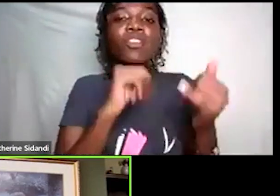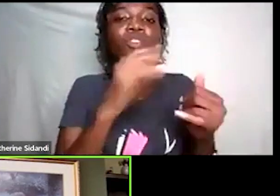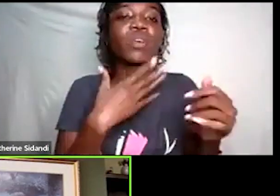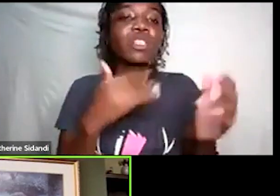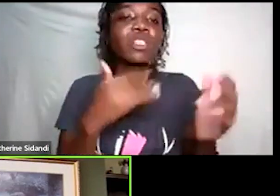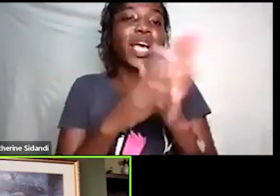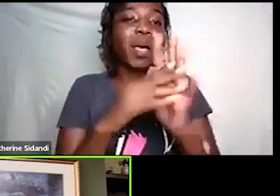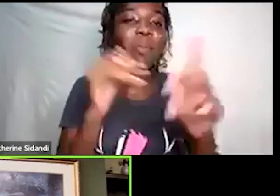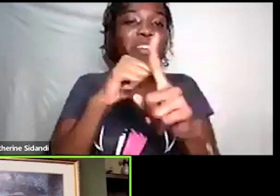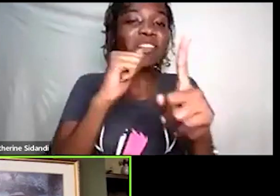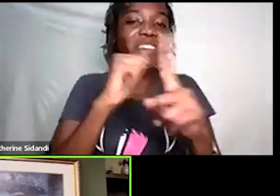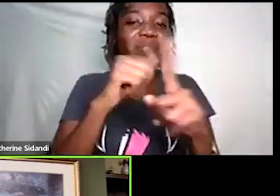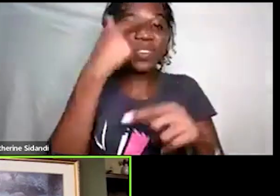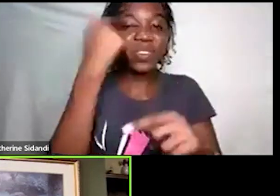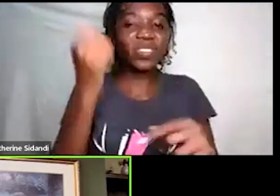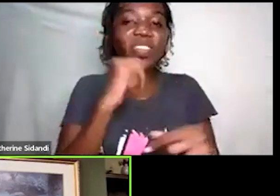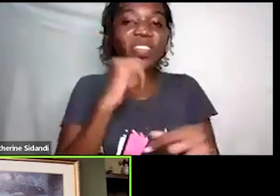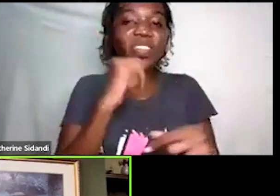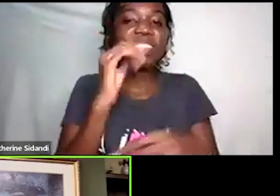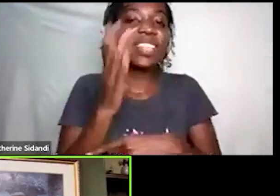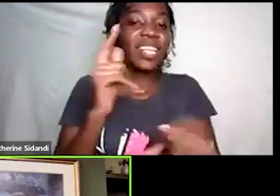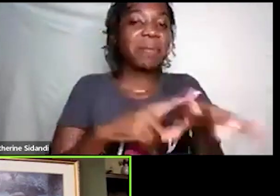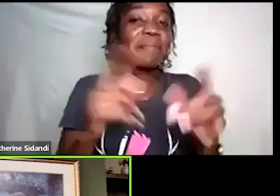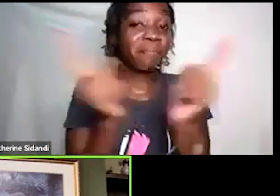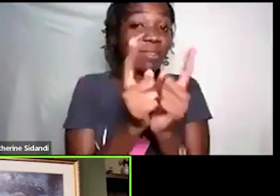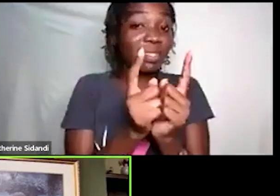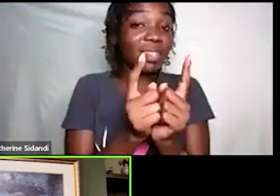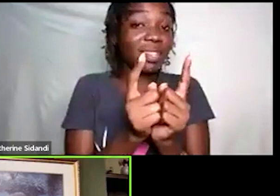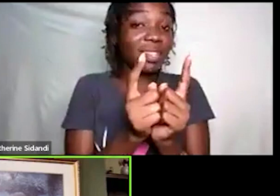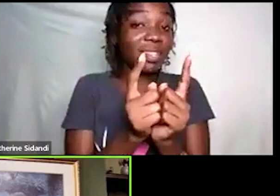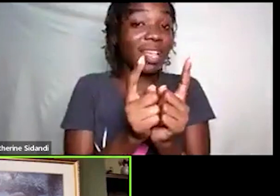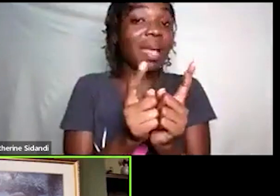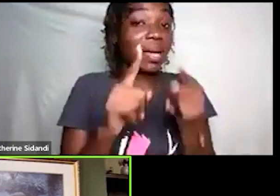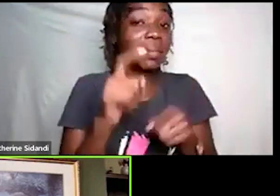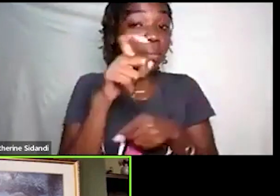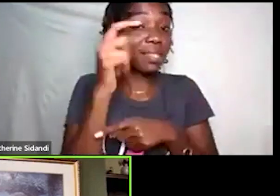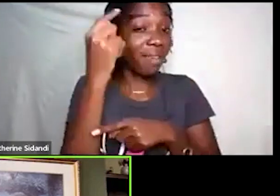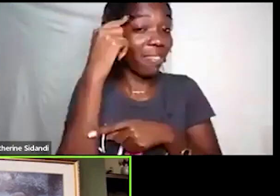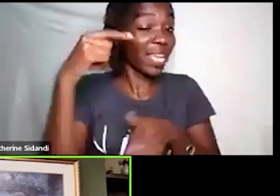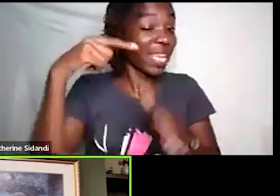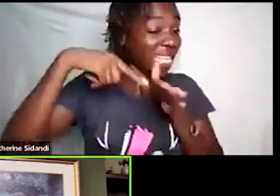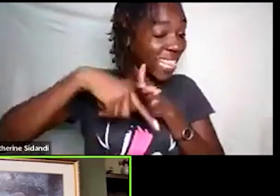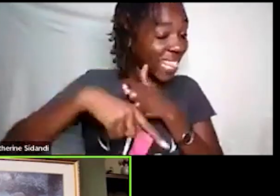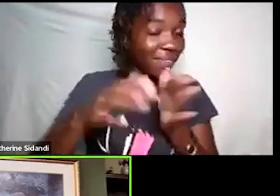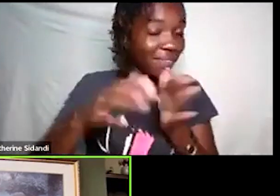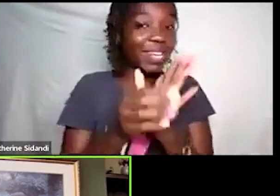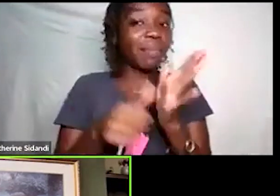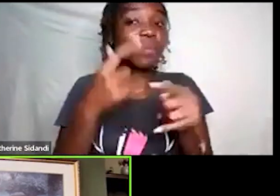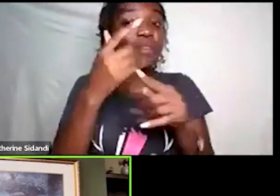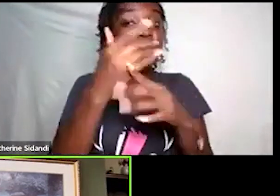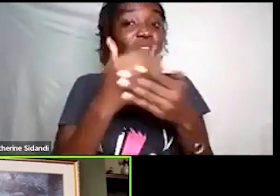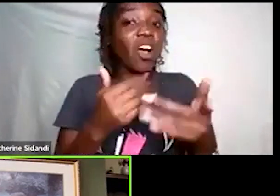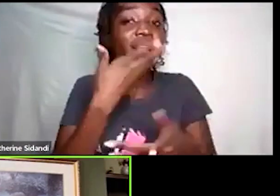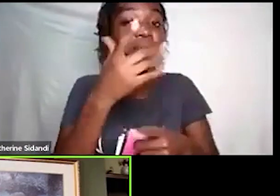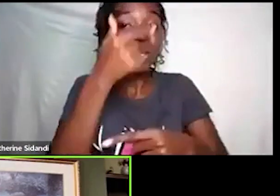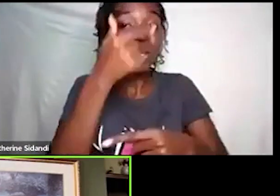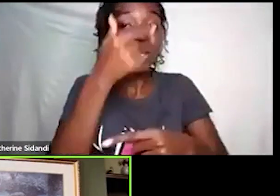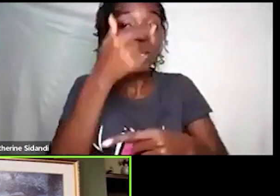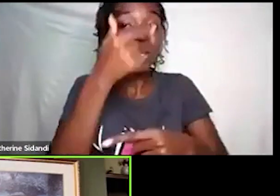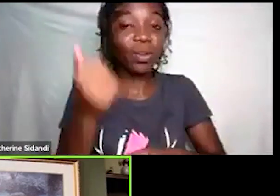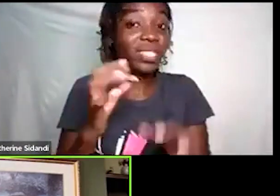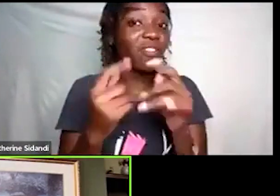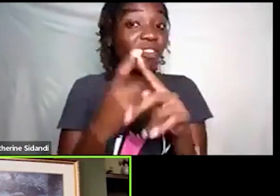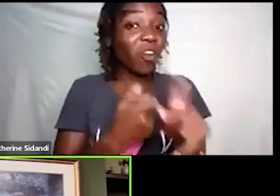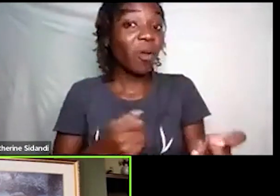you met. And think deep and hard before you answer her, because when it comes out of a lady's mouth, it's